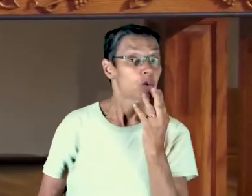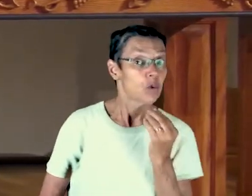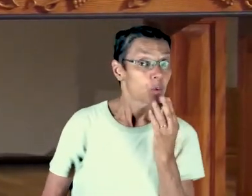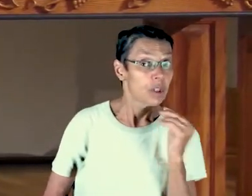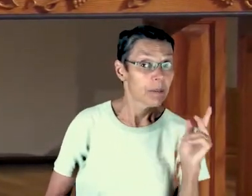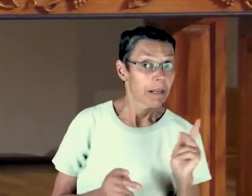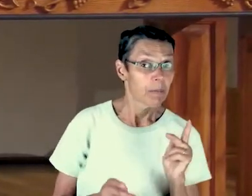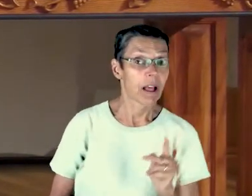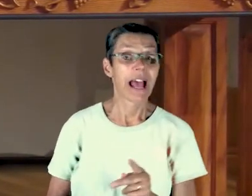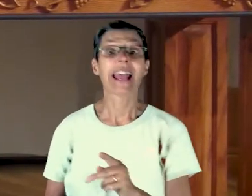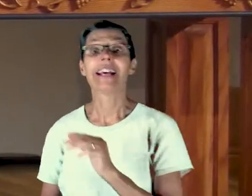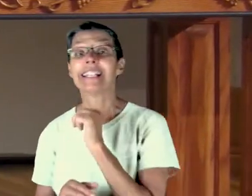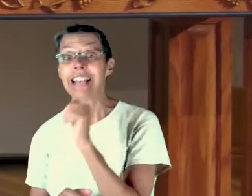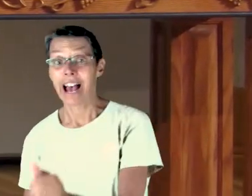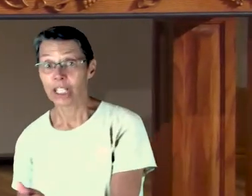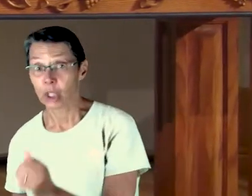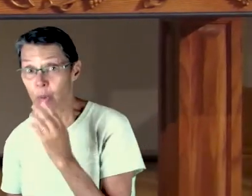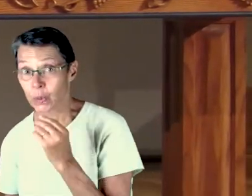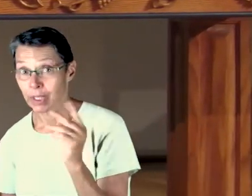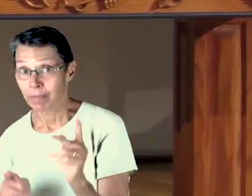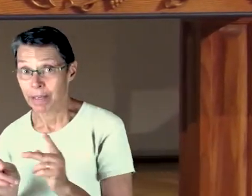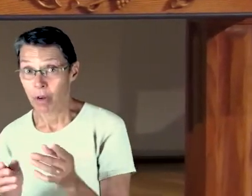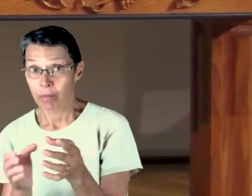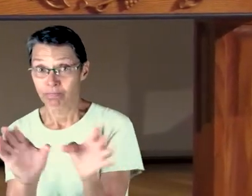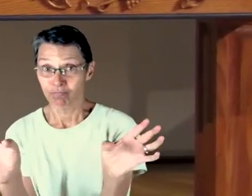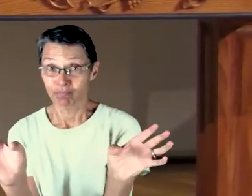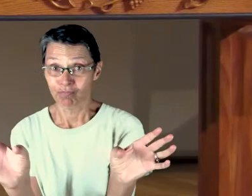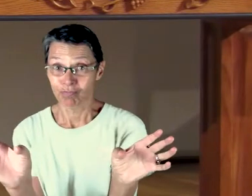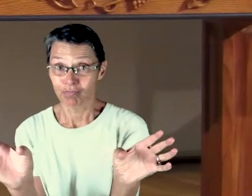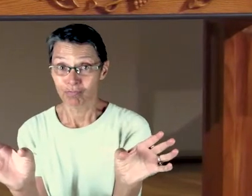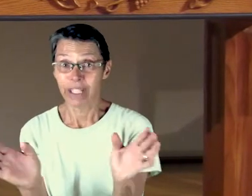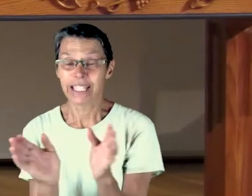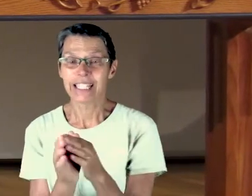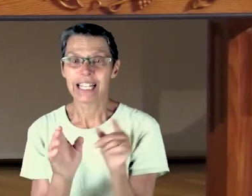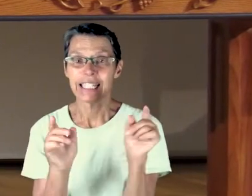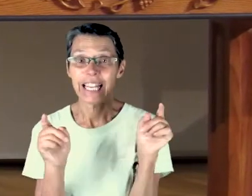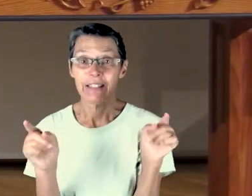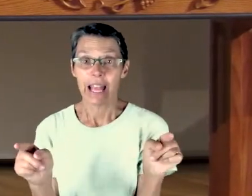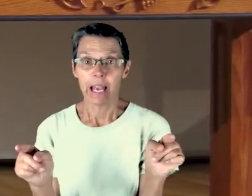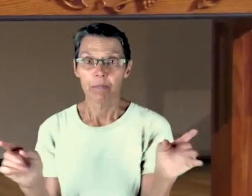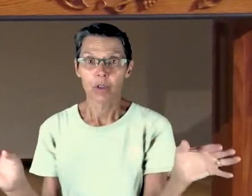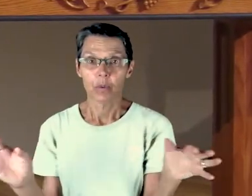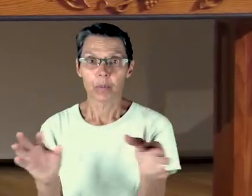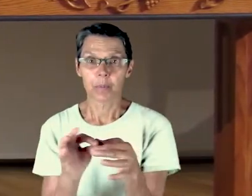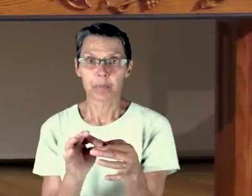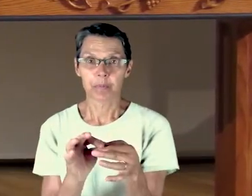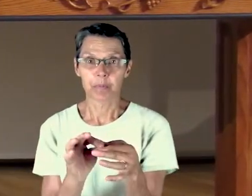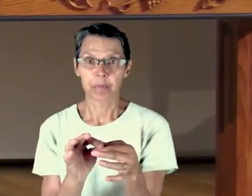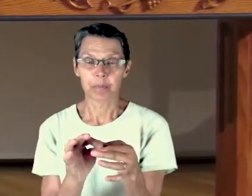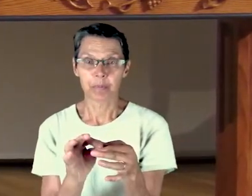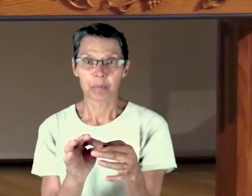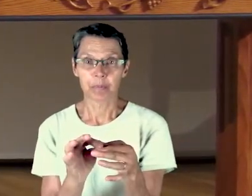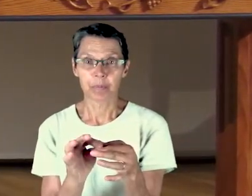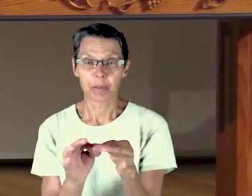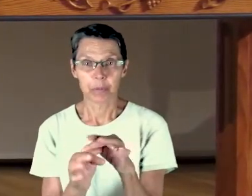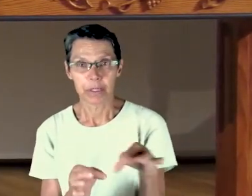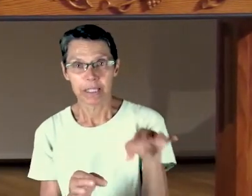dividing line, there's been a disunity, and he's asking them to have a unity of spirit in the bond of